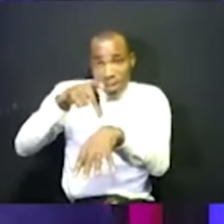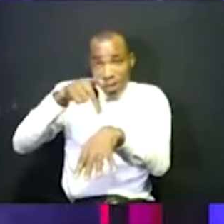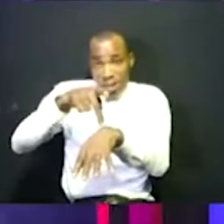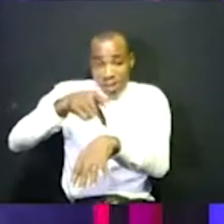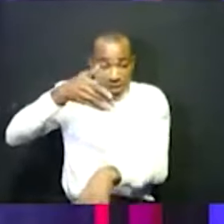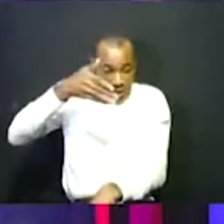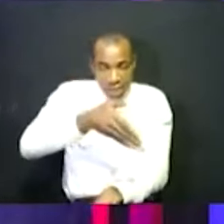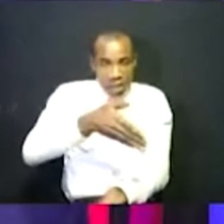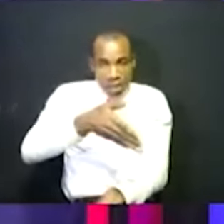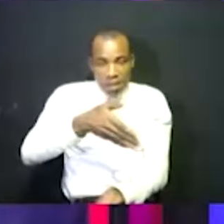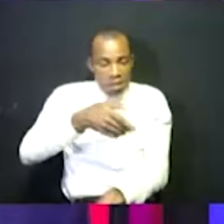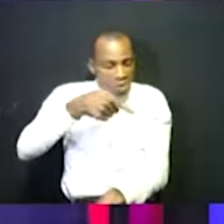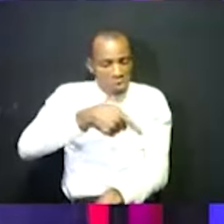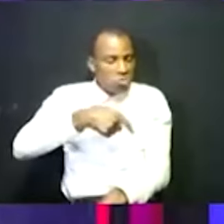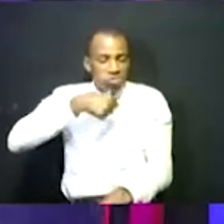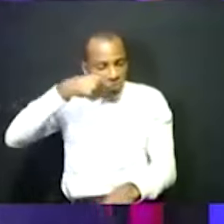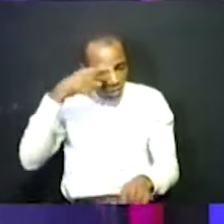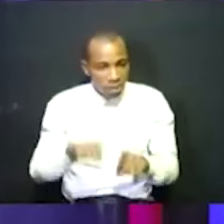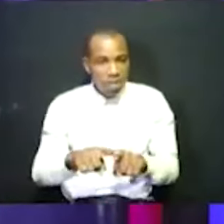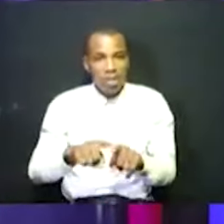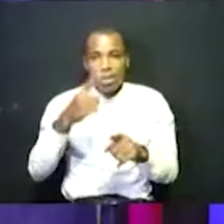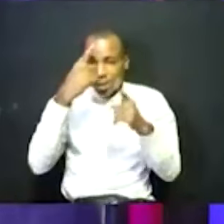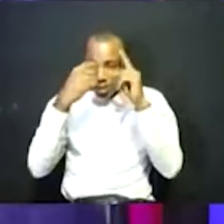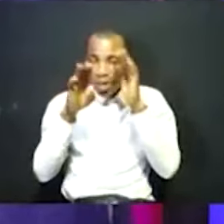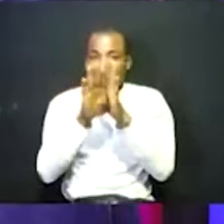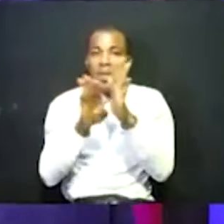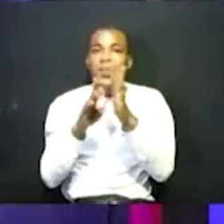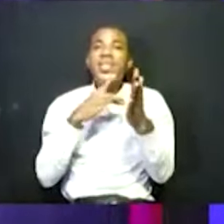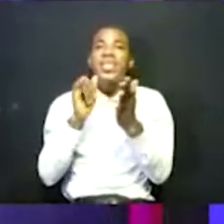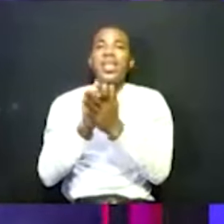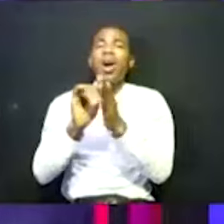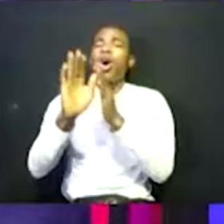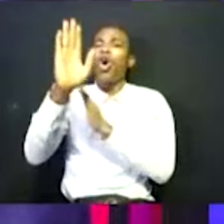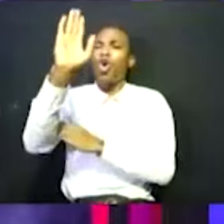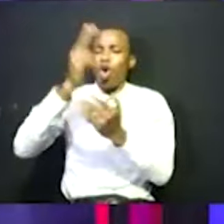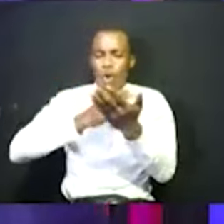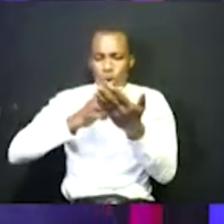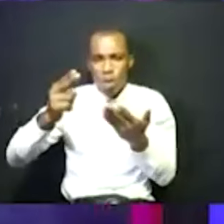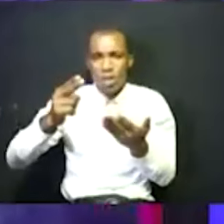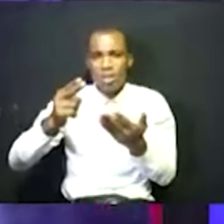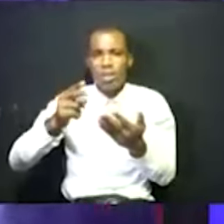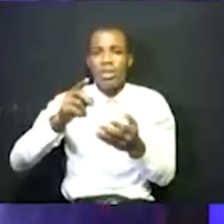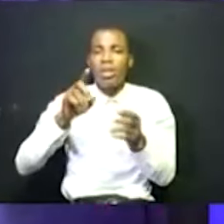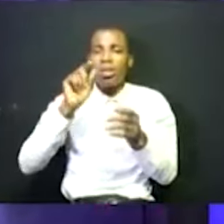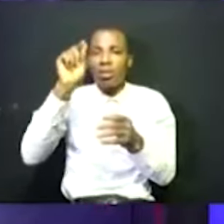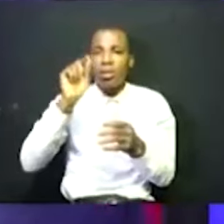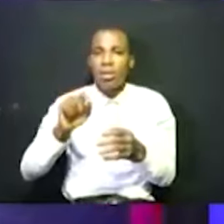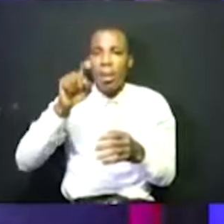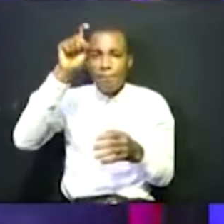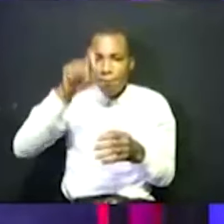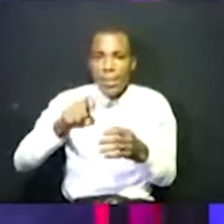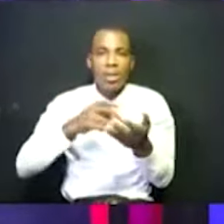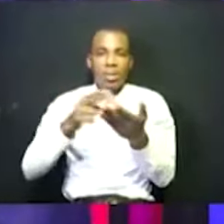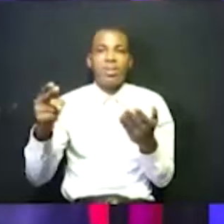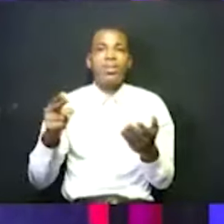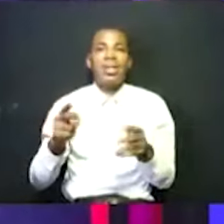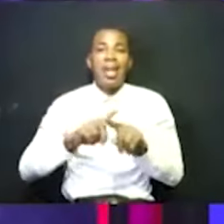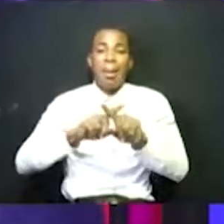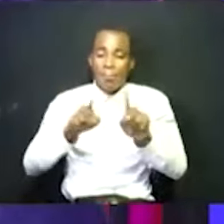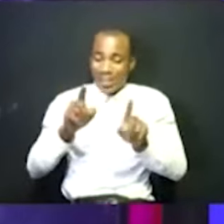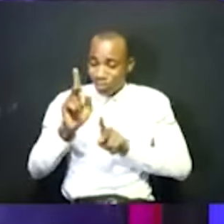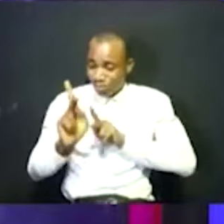that God is holy, therefore be holy. And today's generation will tell you that you can't attain that. So we